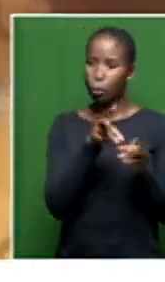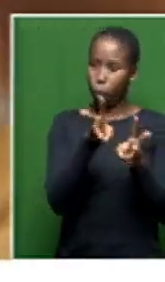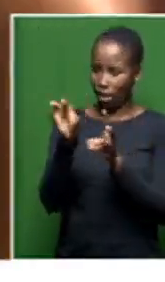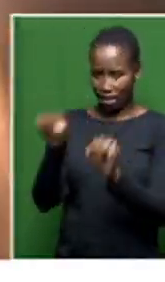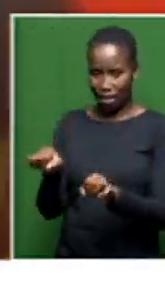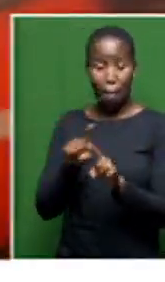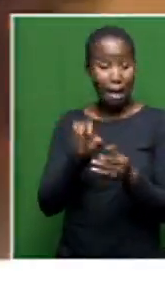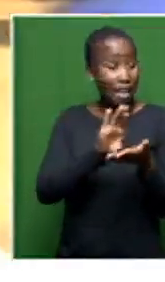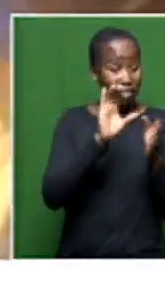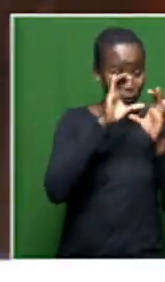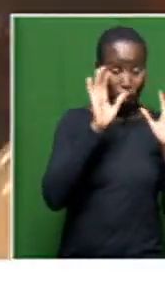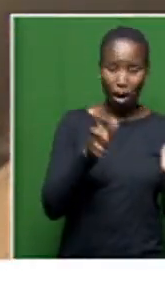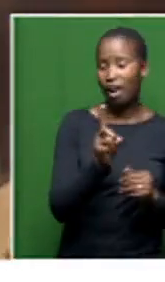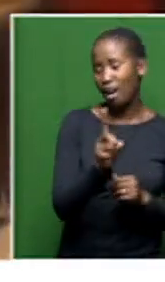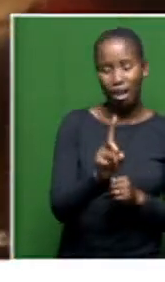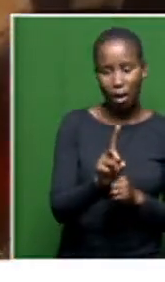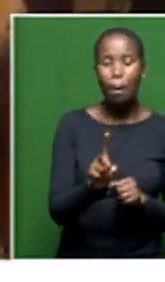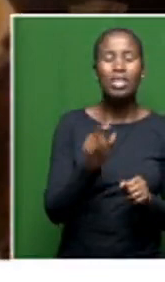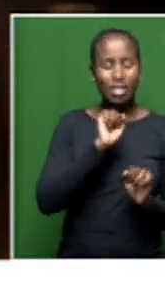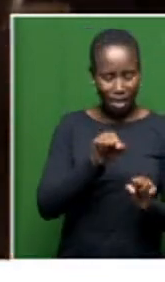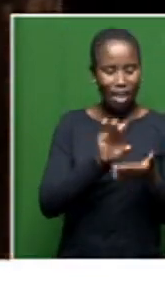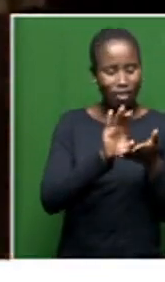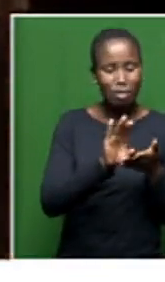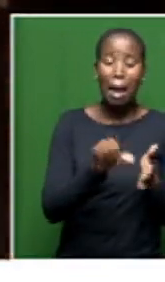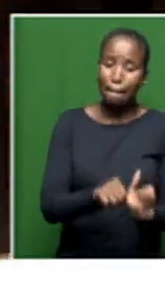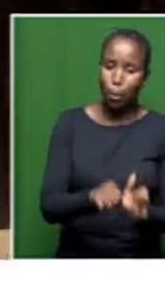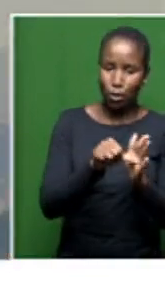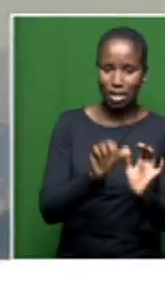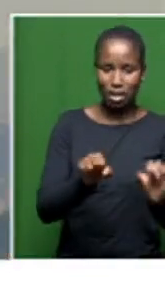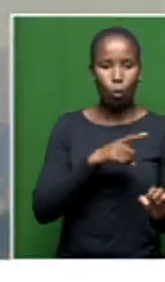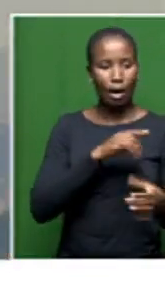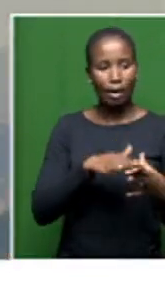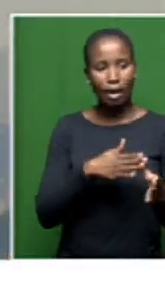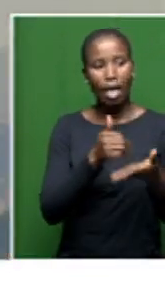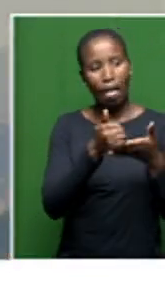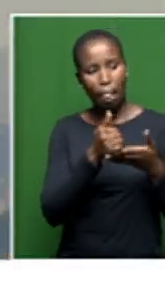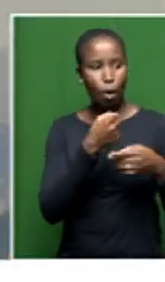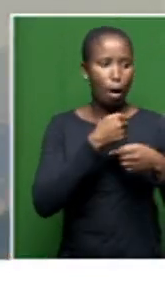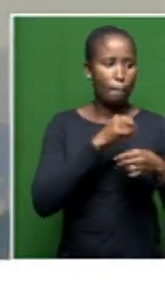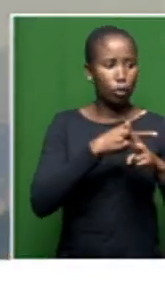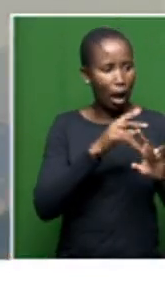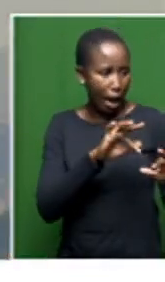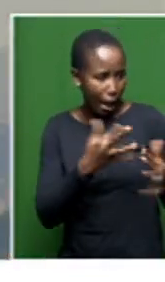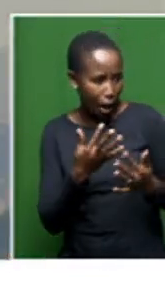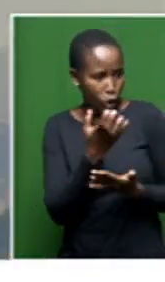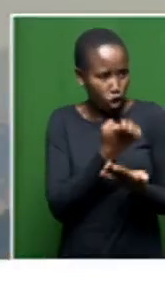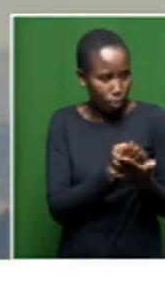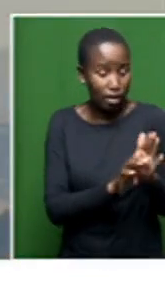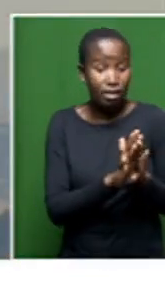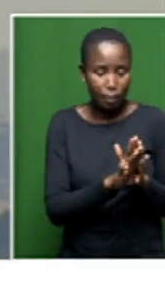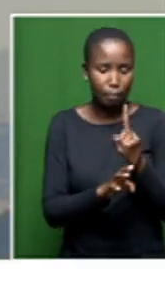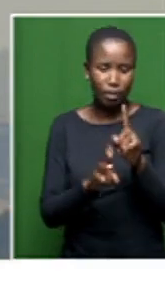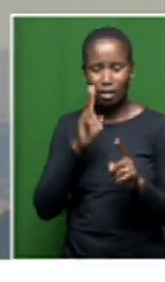But investment is an important one because that is how we get productive capacity into the economy. So if I look at the kinds